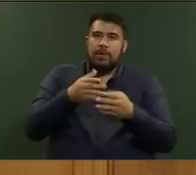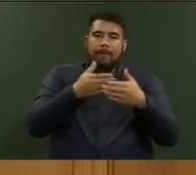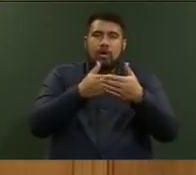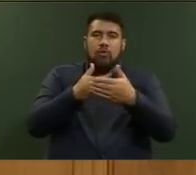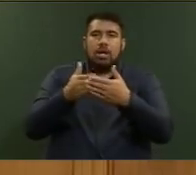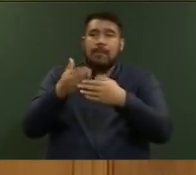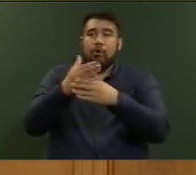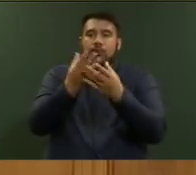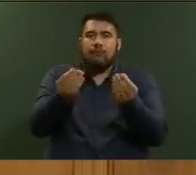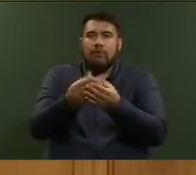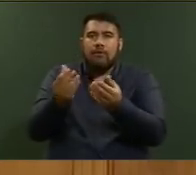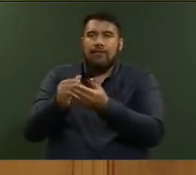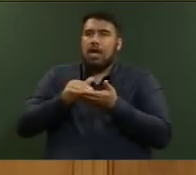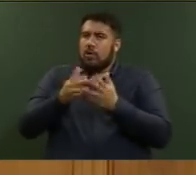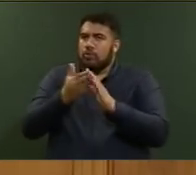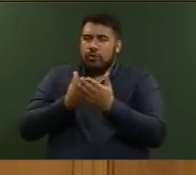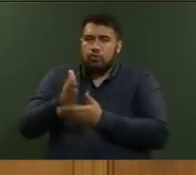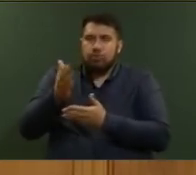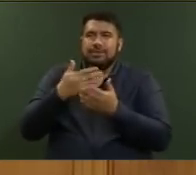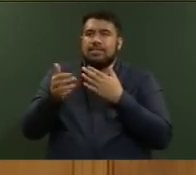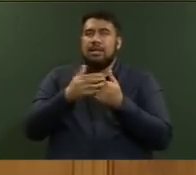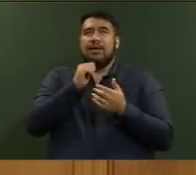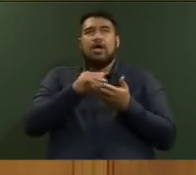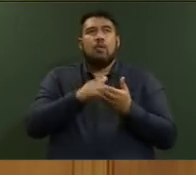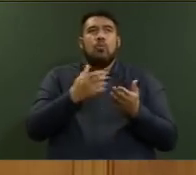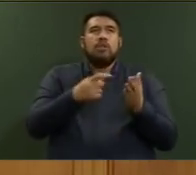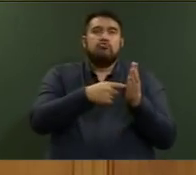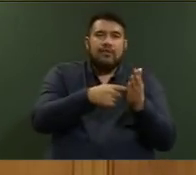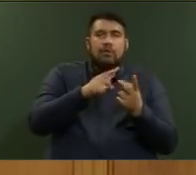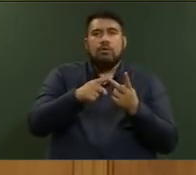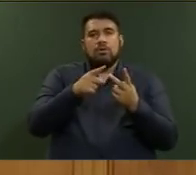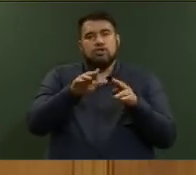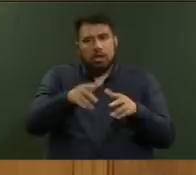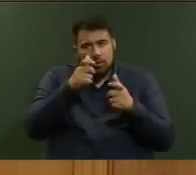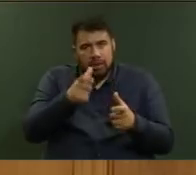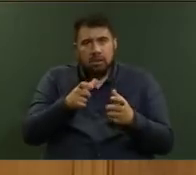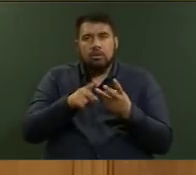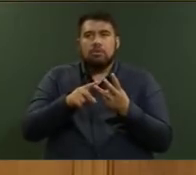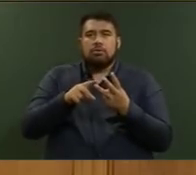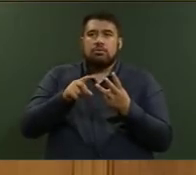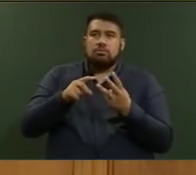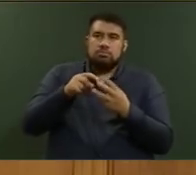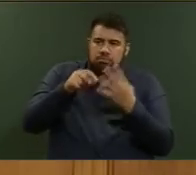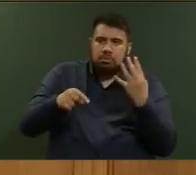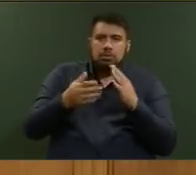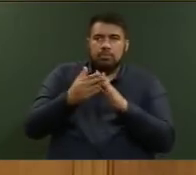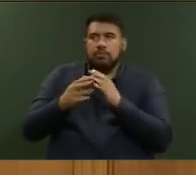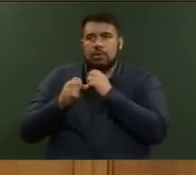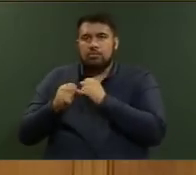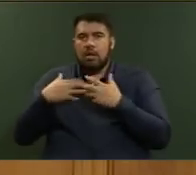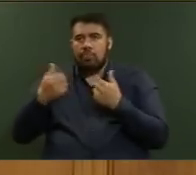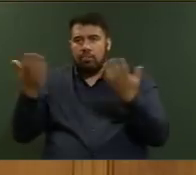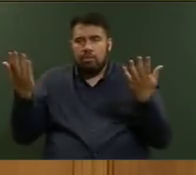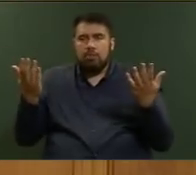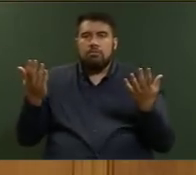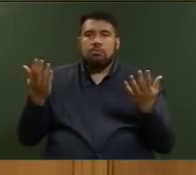work through that, whether that's through their travel, accommodation, childcare or community commitments or health. The government's intention, Mr Speaker,